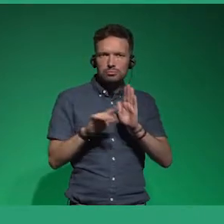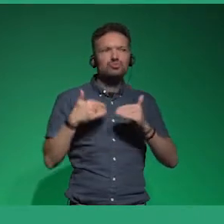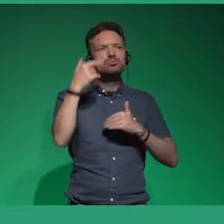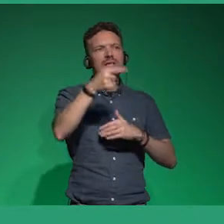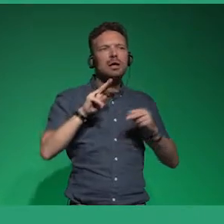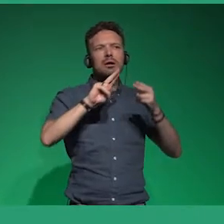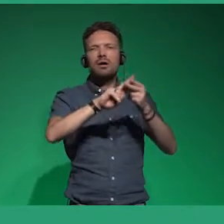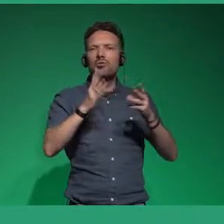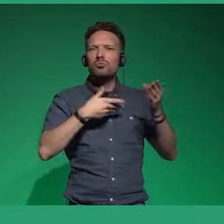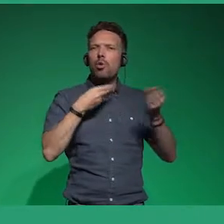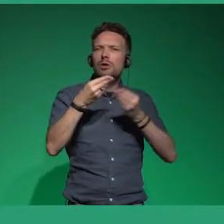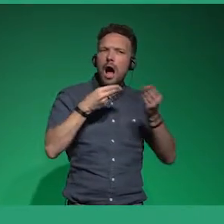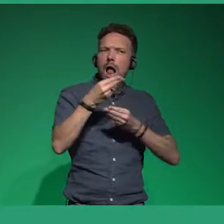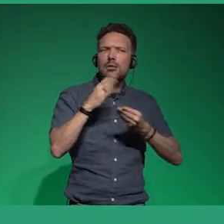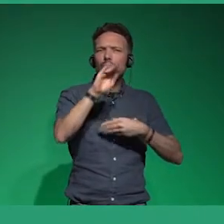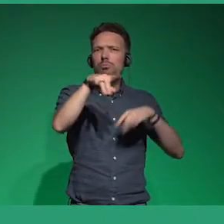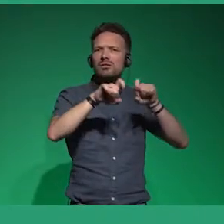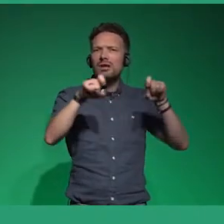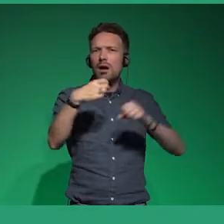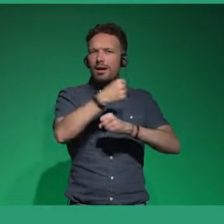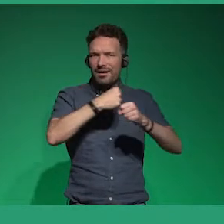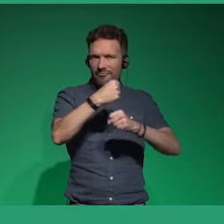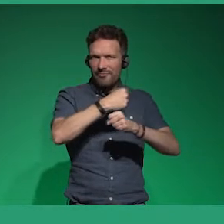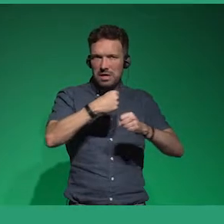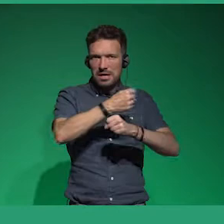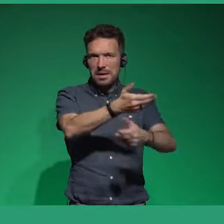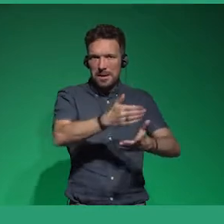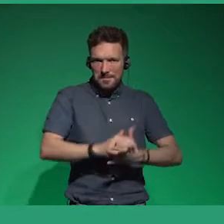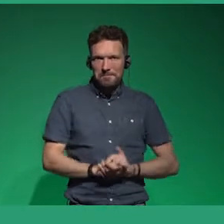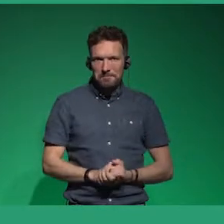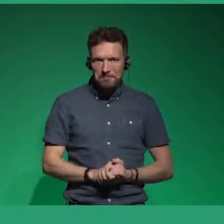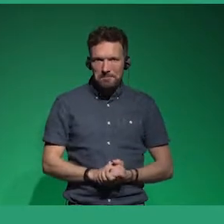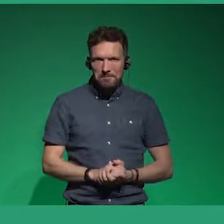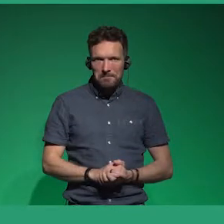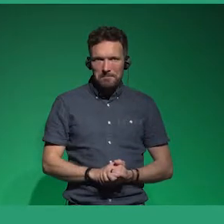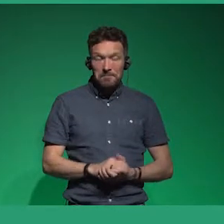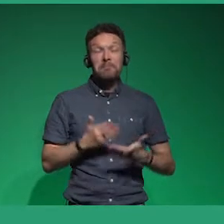maybe we bring the idea of our project in Rimang Baling area